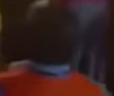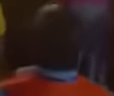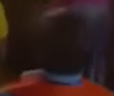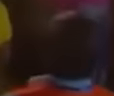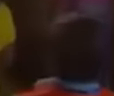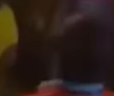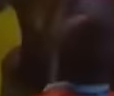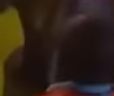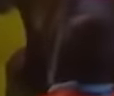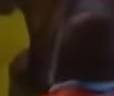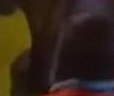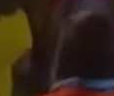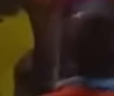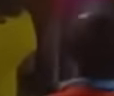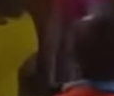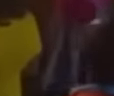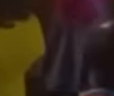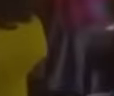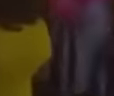Hallelujah.